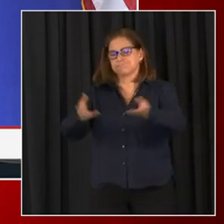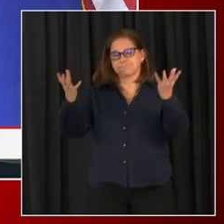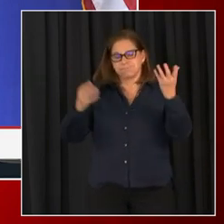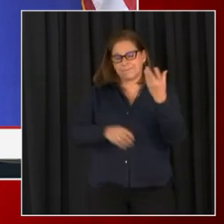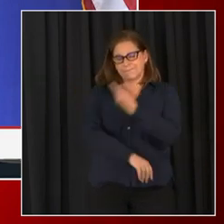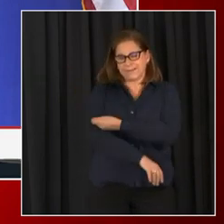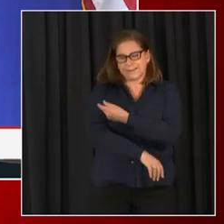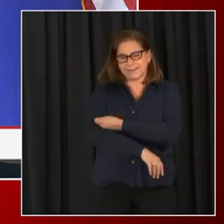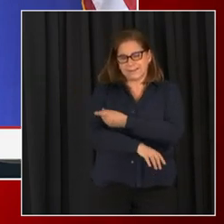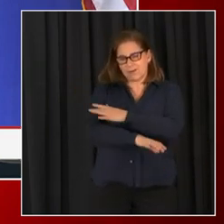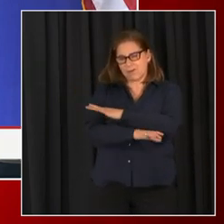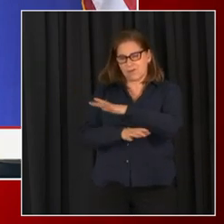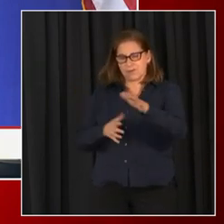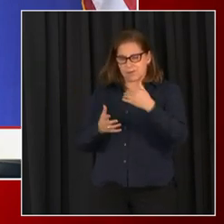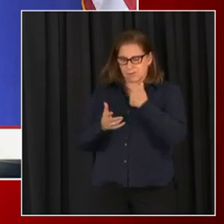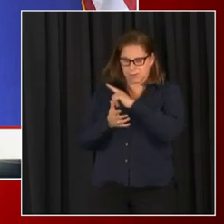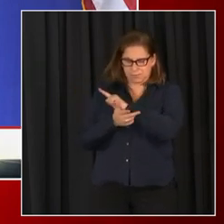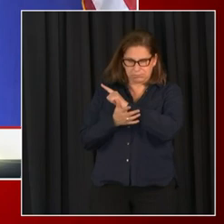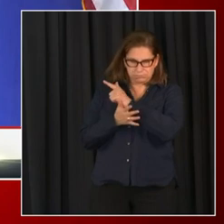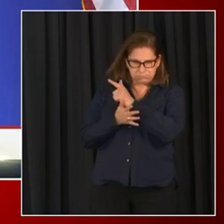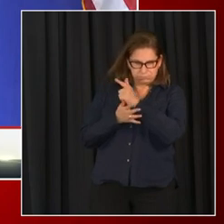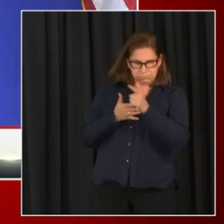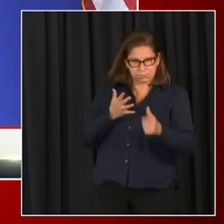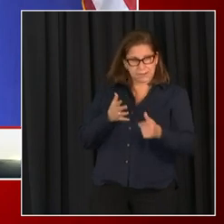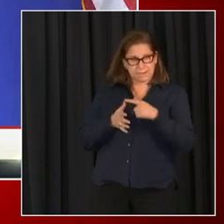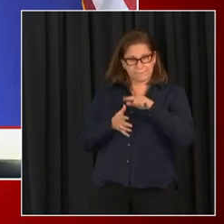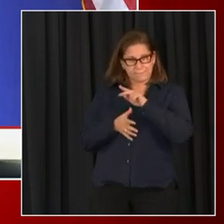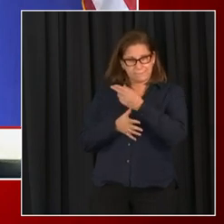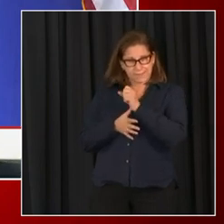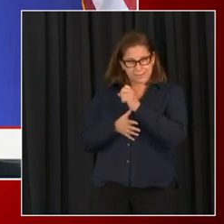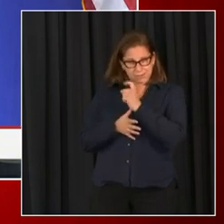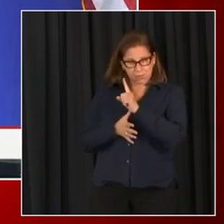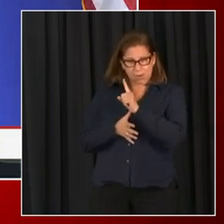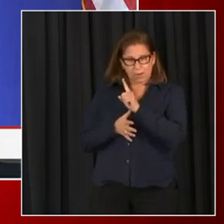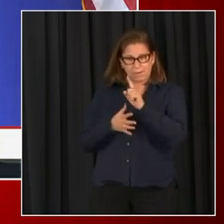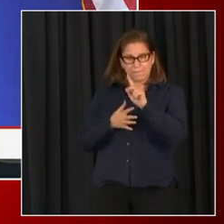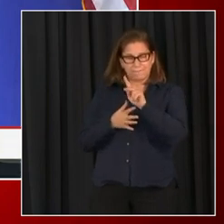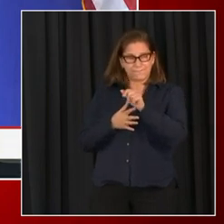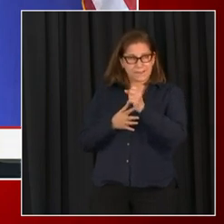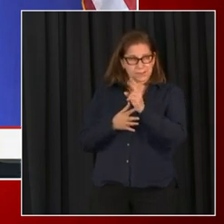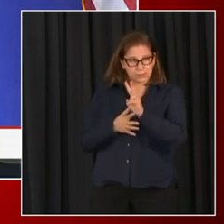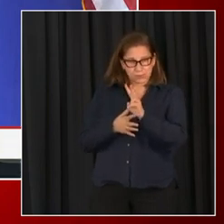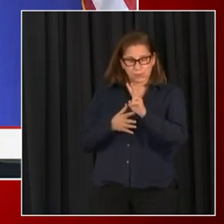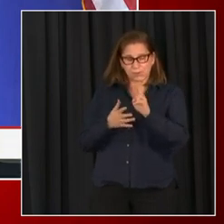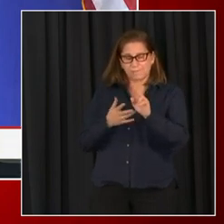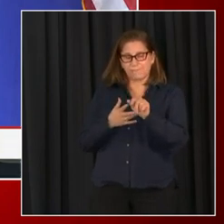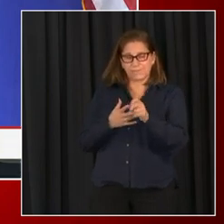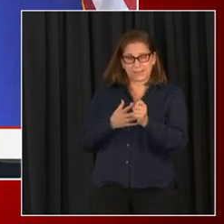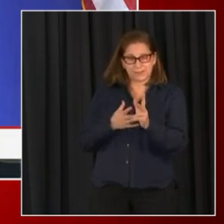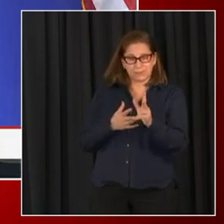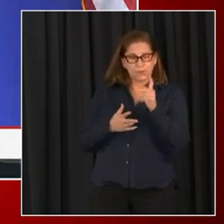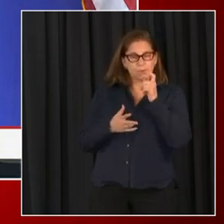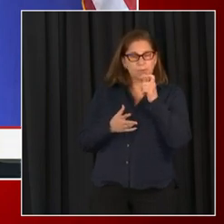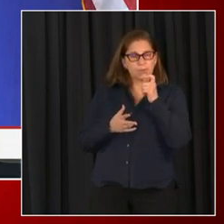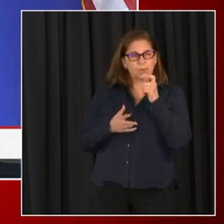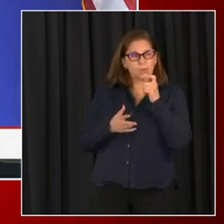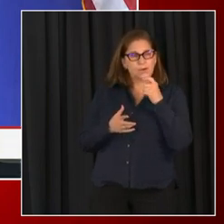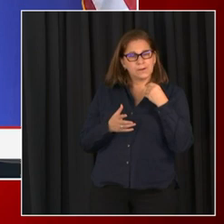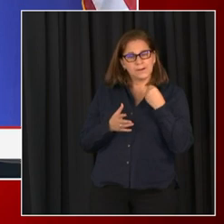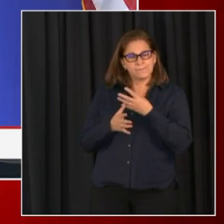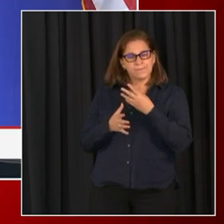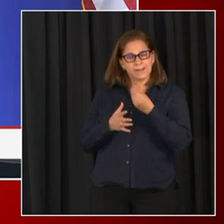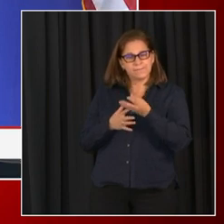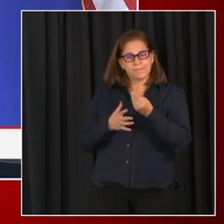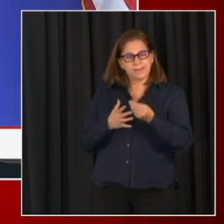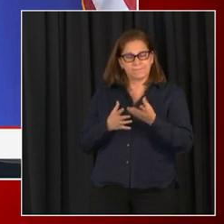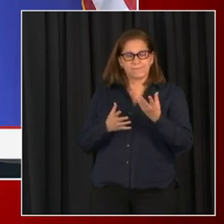those phases, how we will ensure that vaccine confidence is high in our community, and how we will be working with